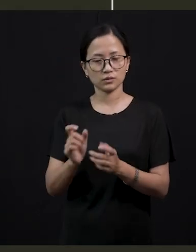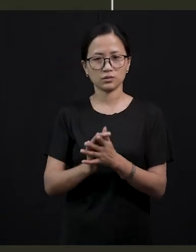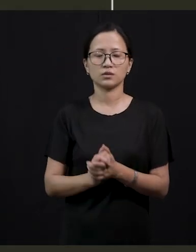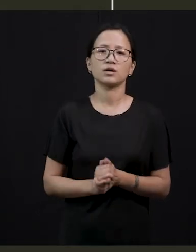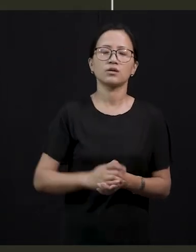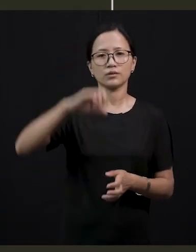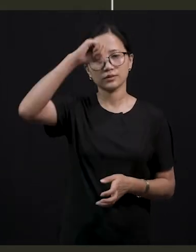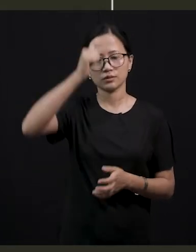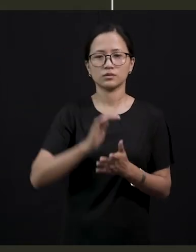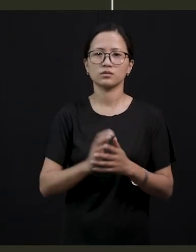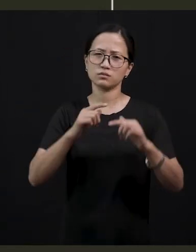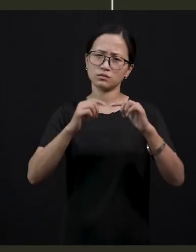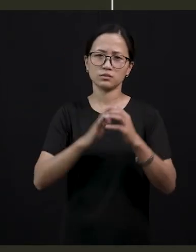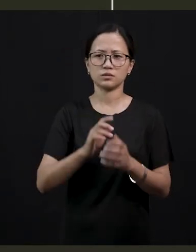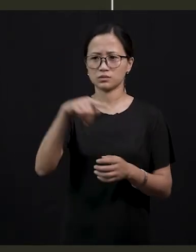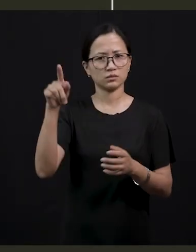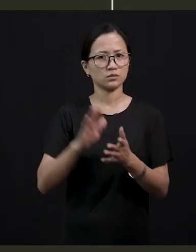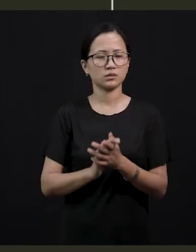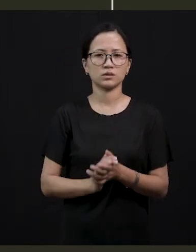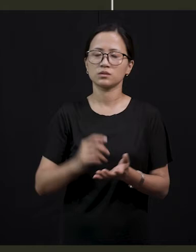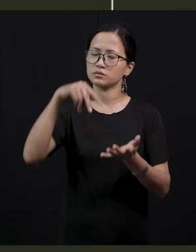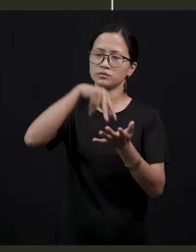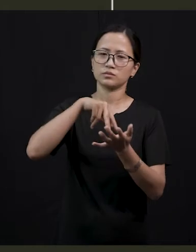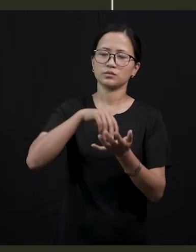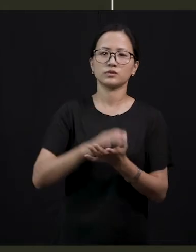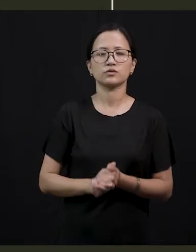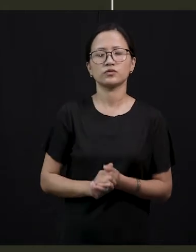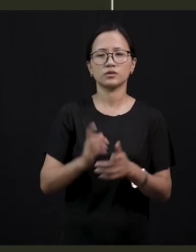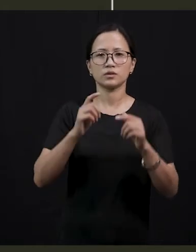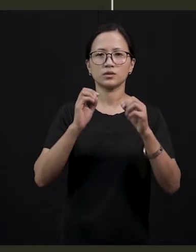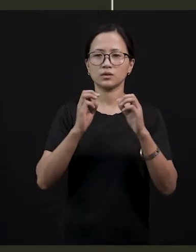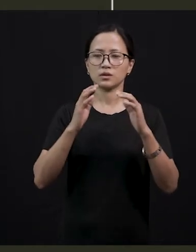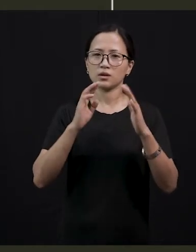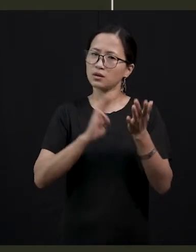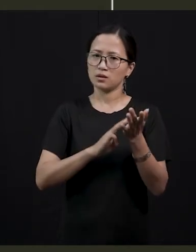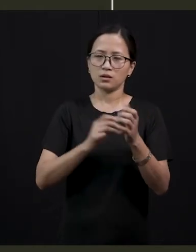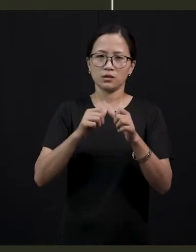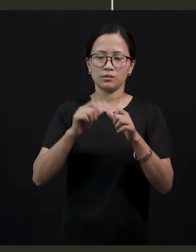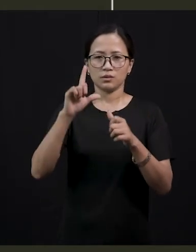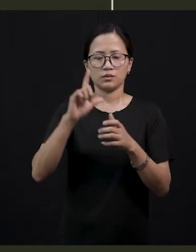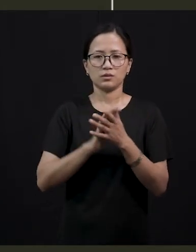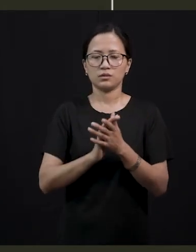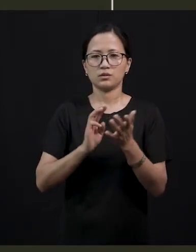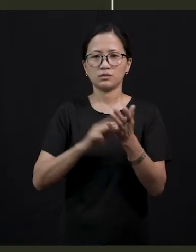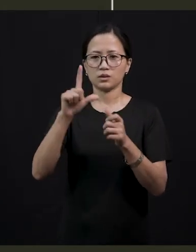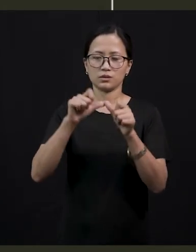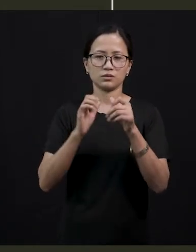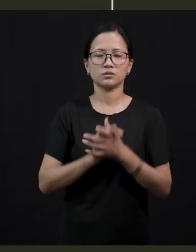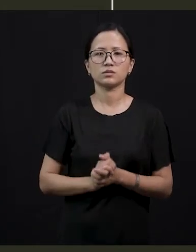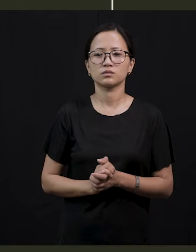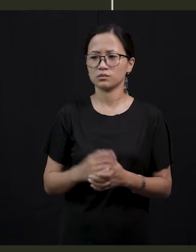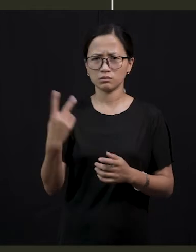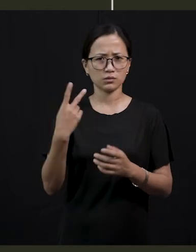citizen of India and you do not have the voting rights, you cannot even stand for an MLA. Your age should be 25, so which means I can stand,